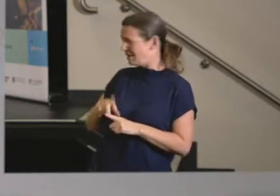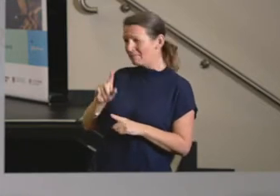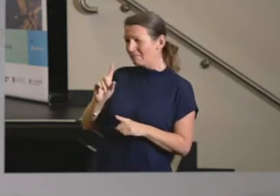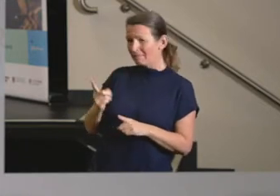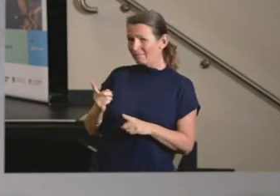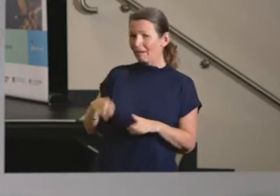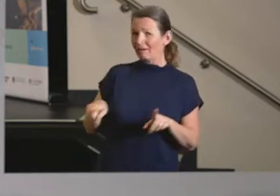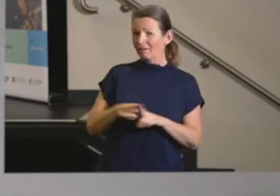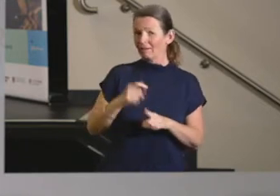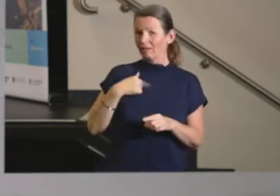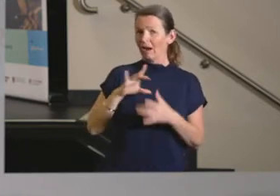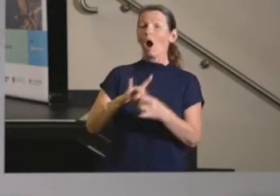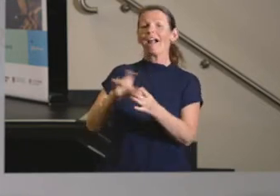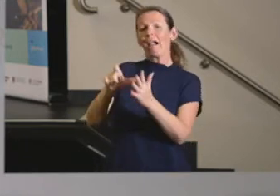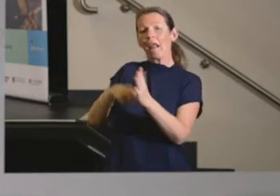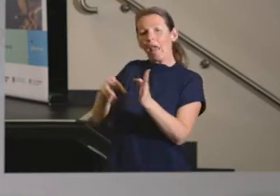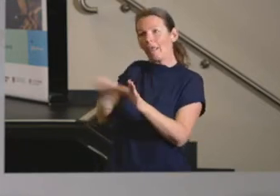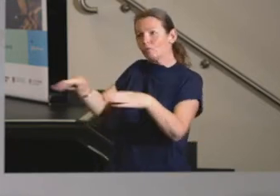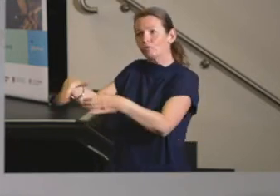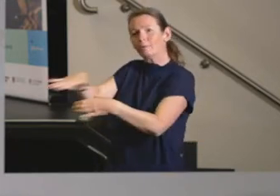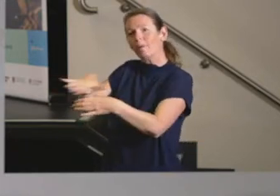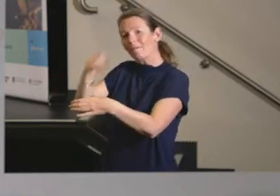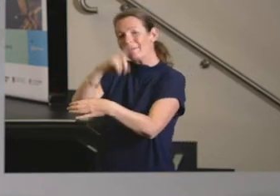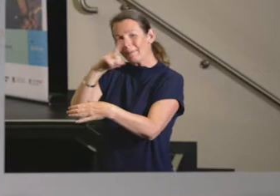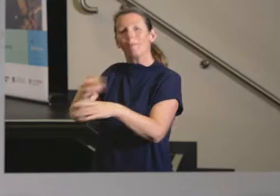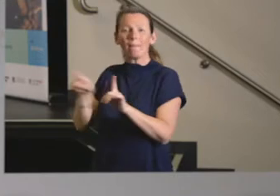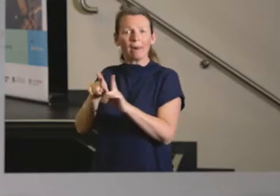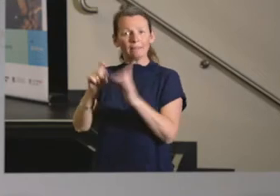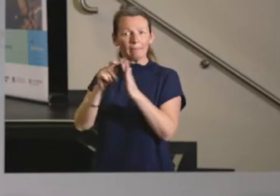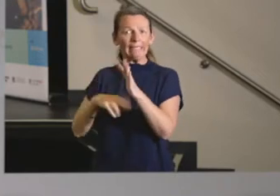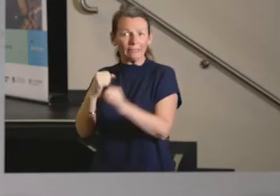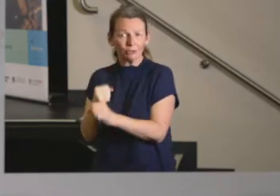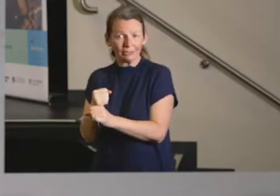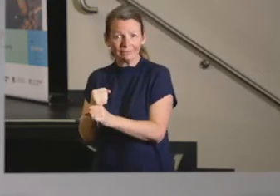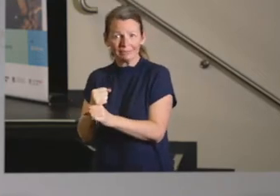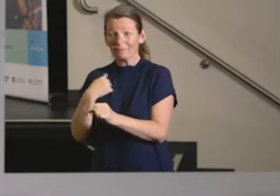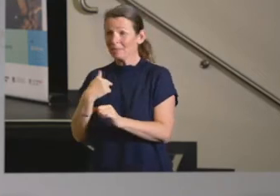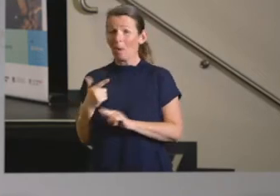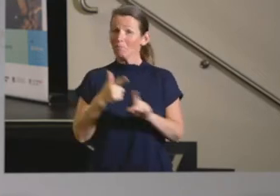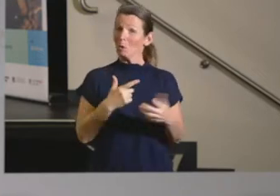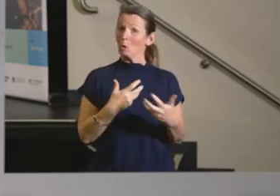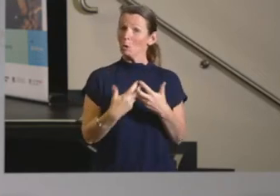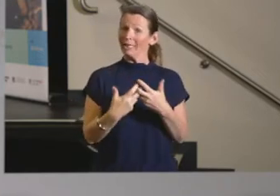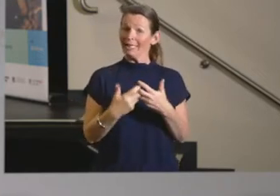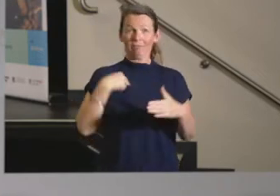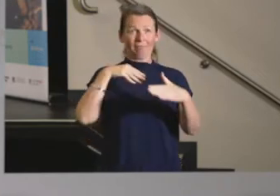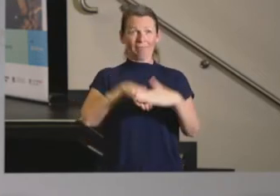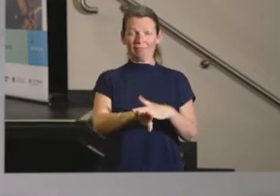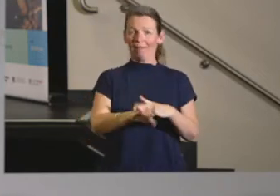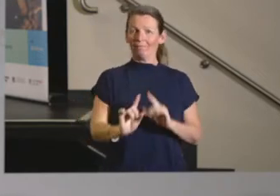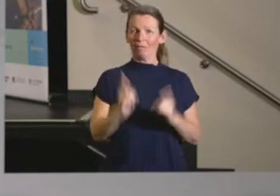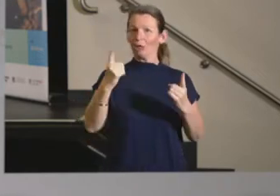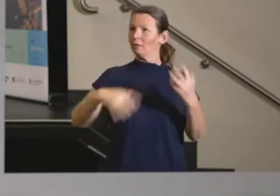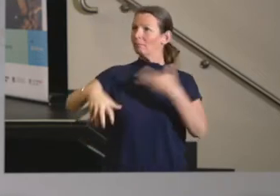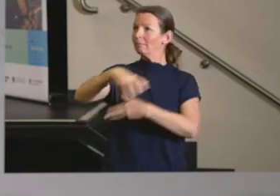also a Papua New Guinean. And when I went to university, that was my first time to come to a